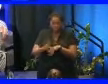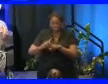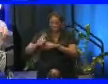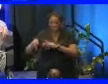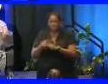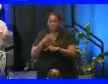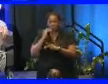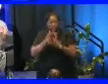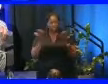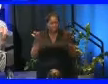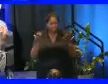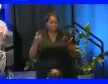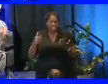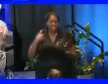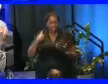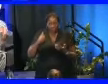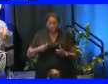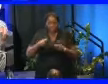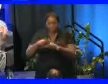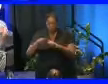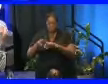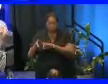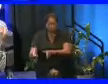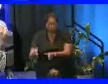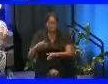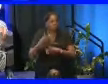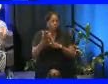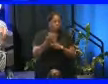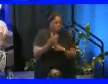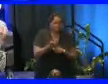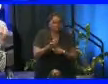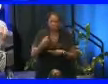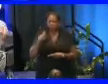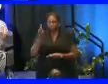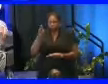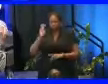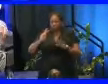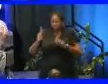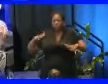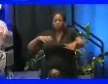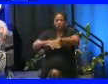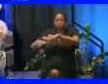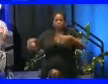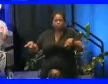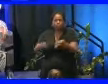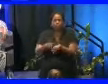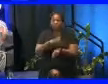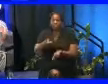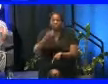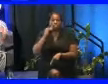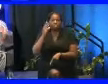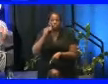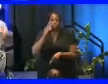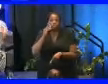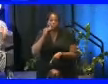of homelessness. I found myself on the street. I found myself in hotels, and I realized there were people out there with me had never experienced